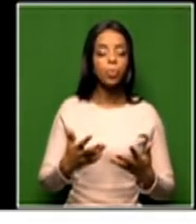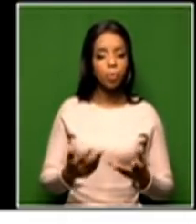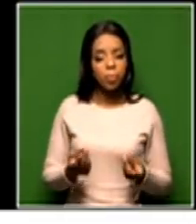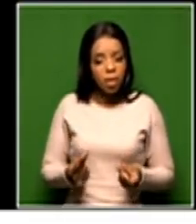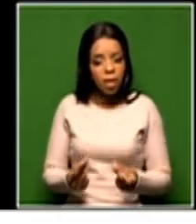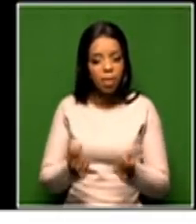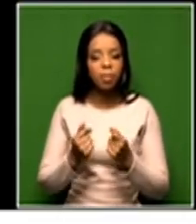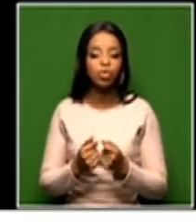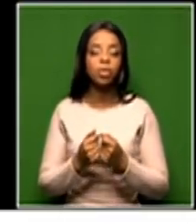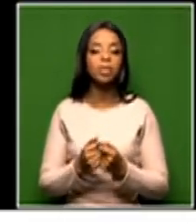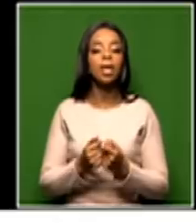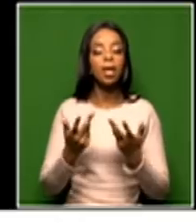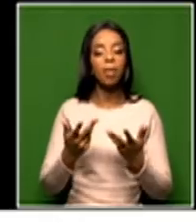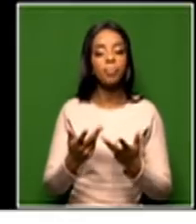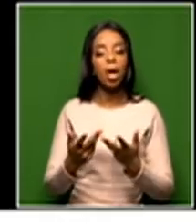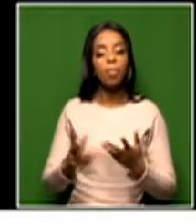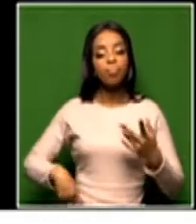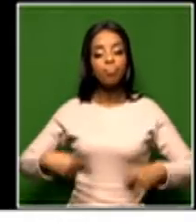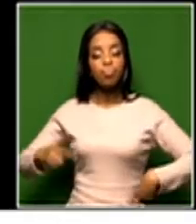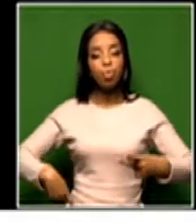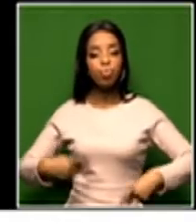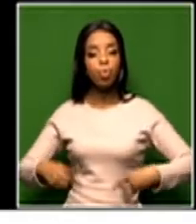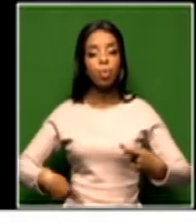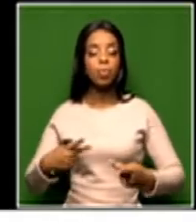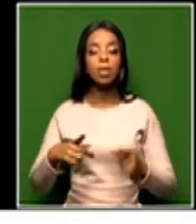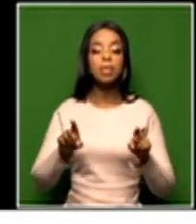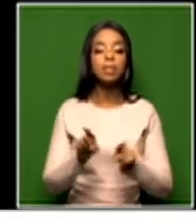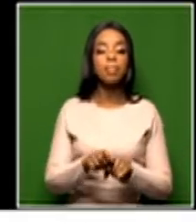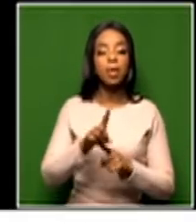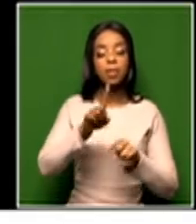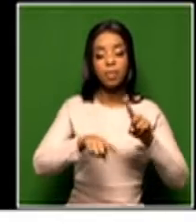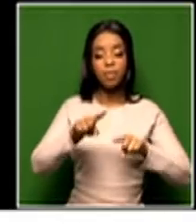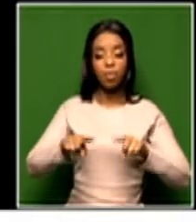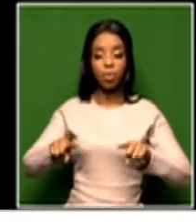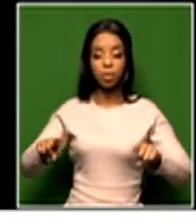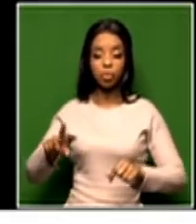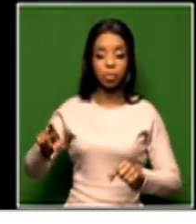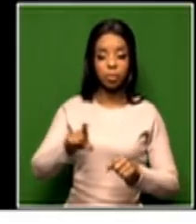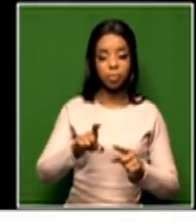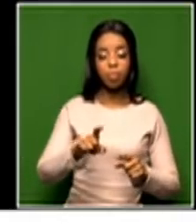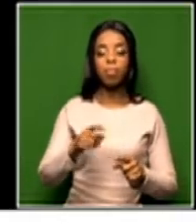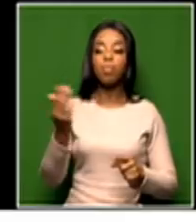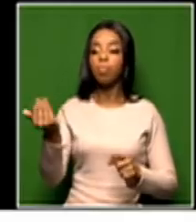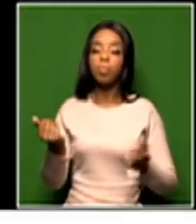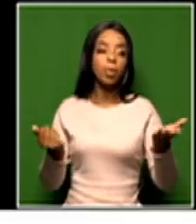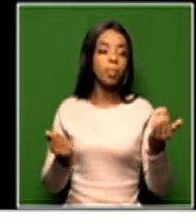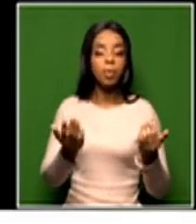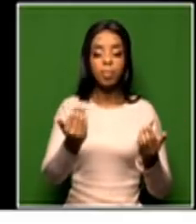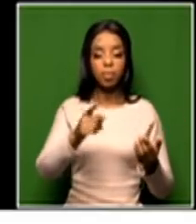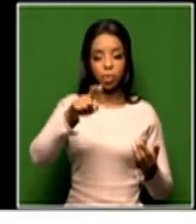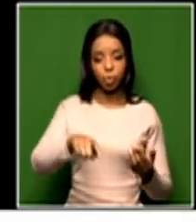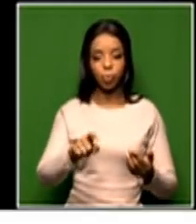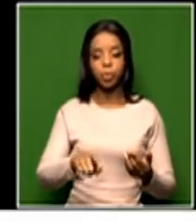emergency procurement and the invoking of variations where none should have existed. The fact that other